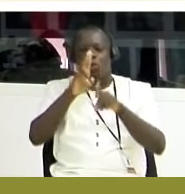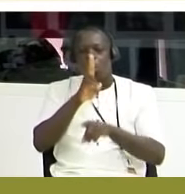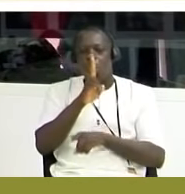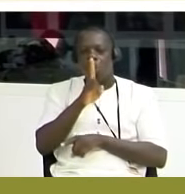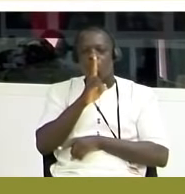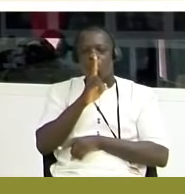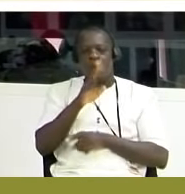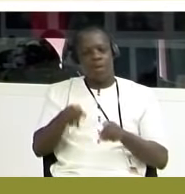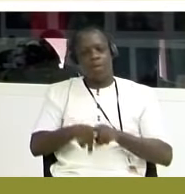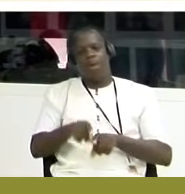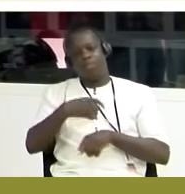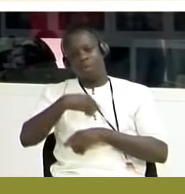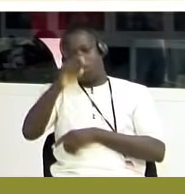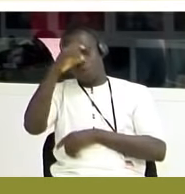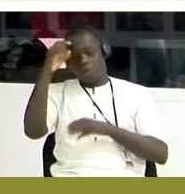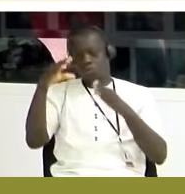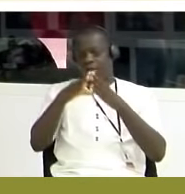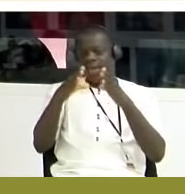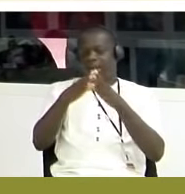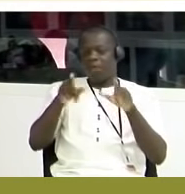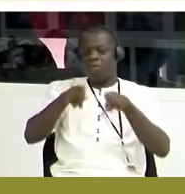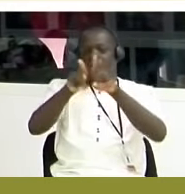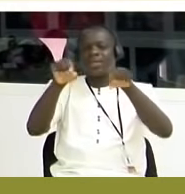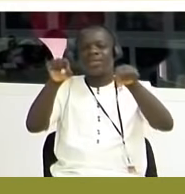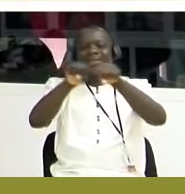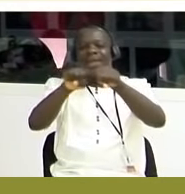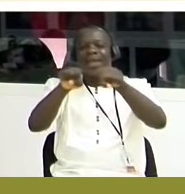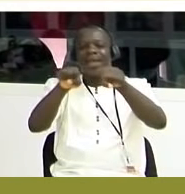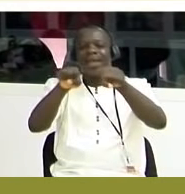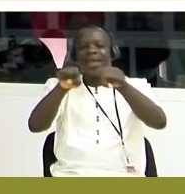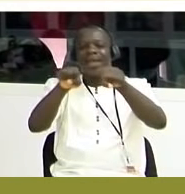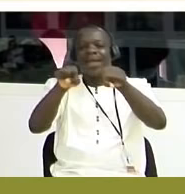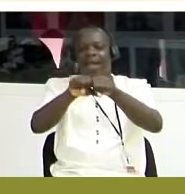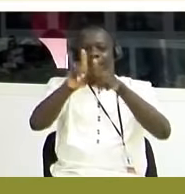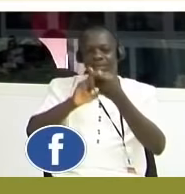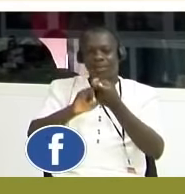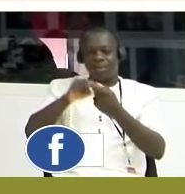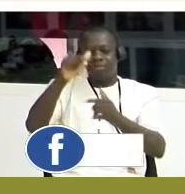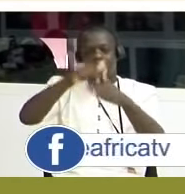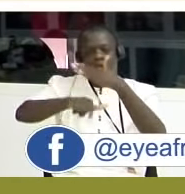a Senegalese partner in a project in Casamance.